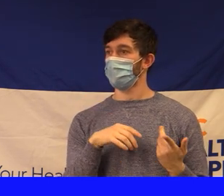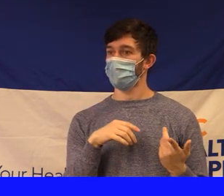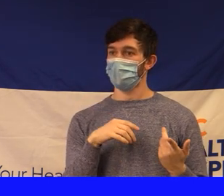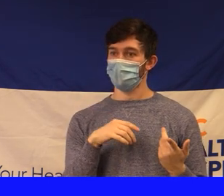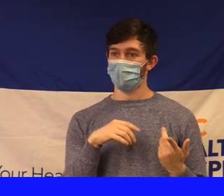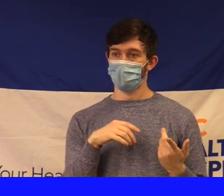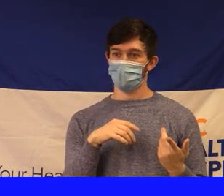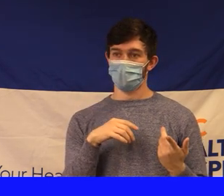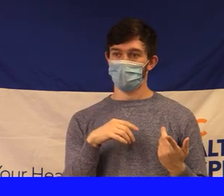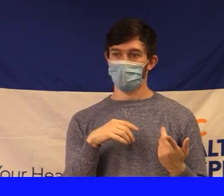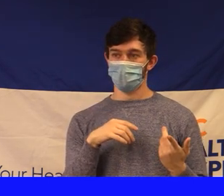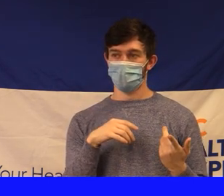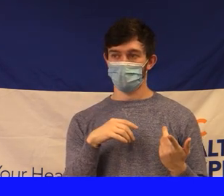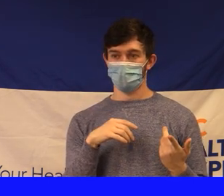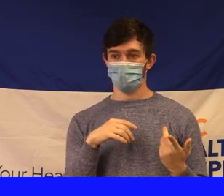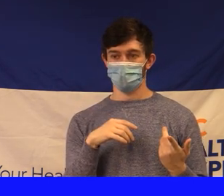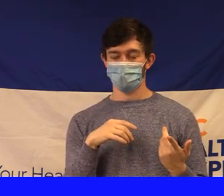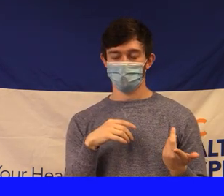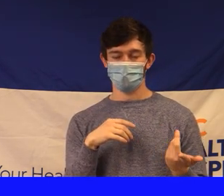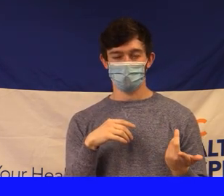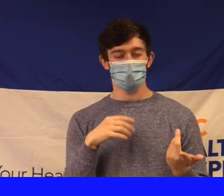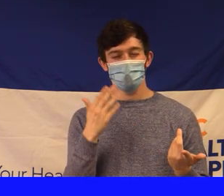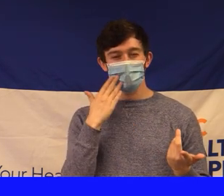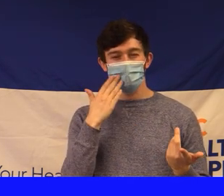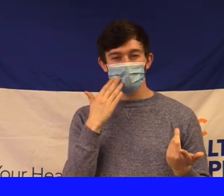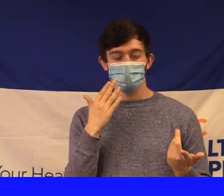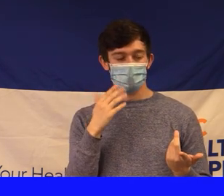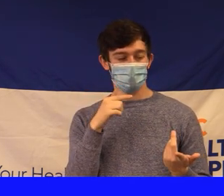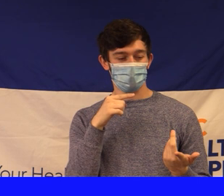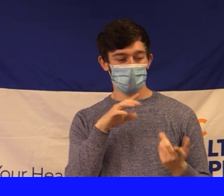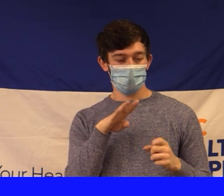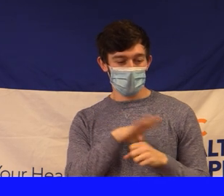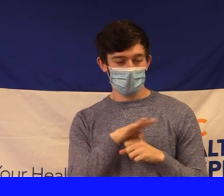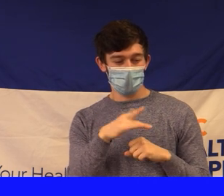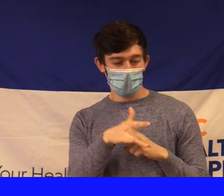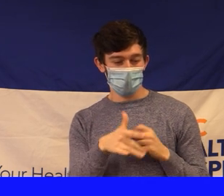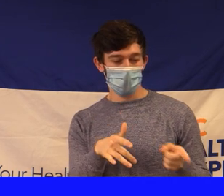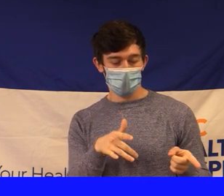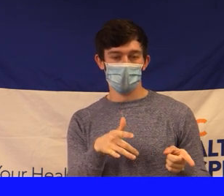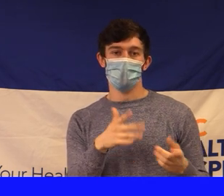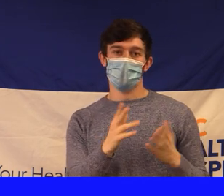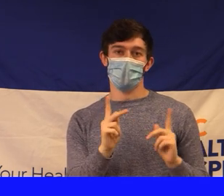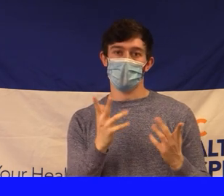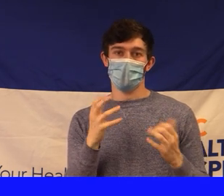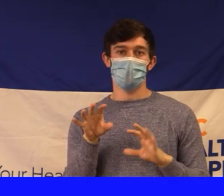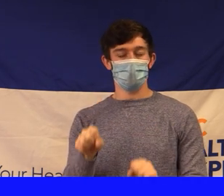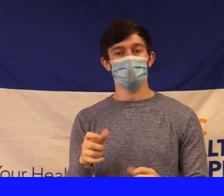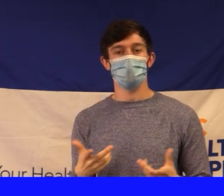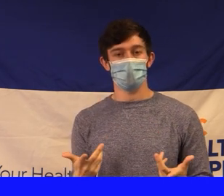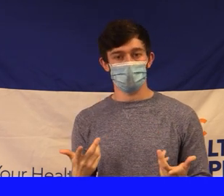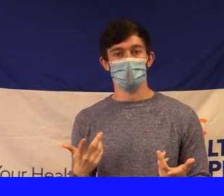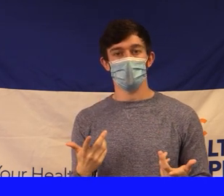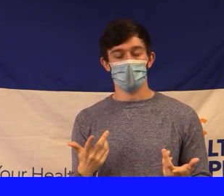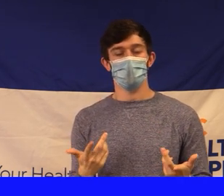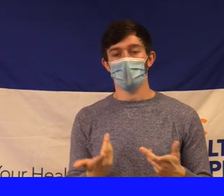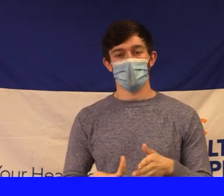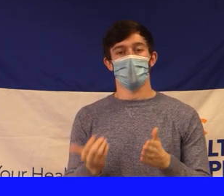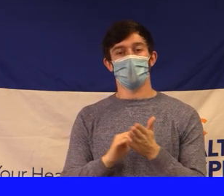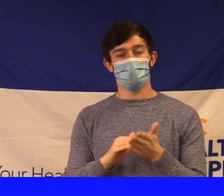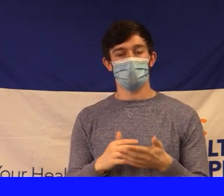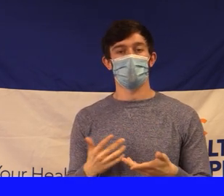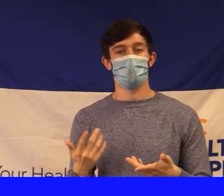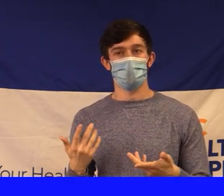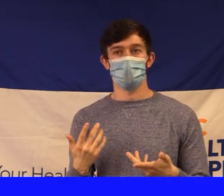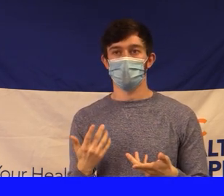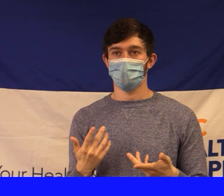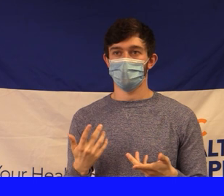the cusp of forming them, to know that this is, you know, this is business available. So, I mean, I my only question would be, you know, again, is there